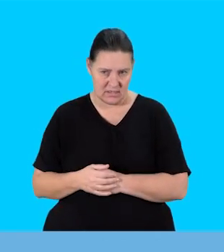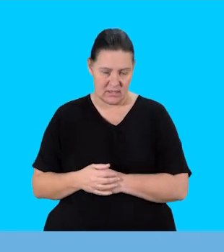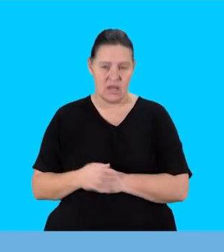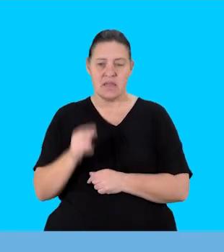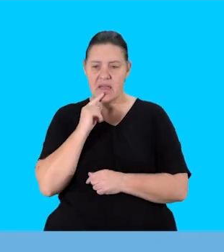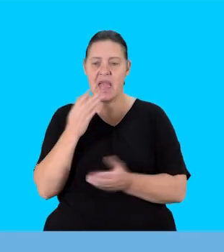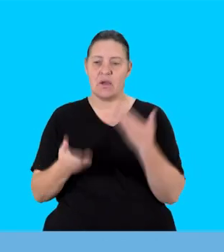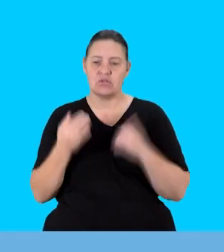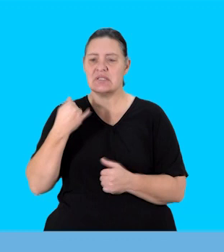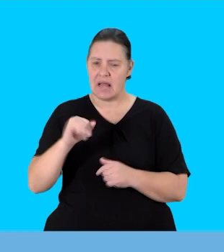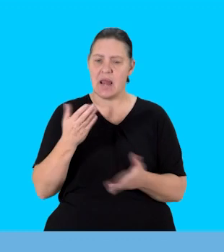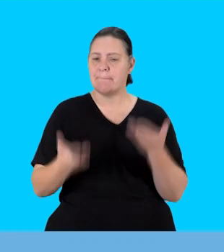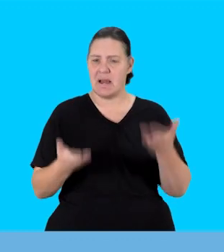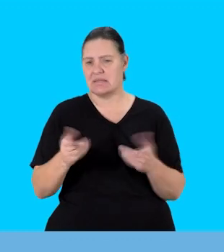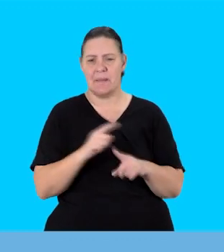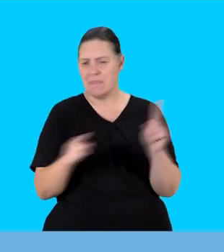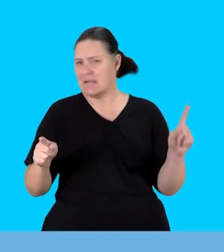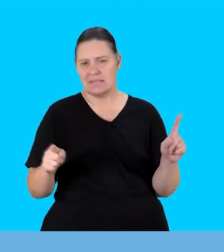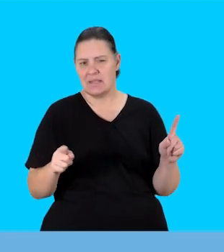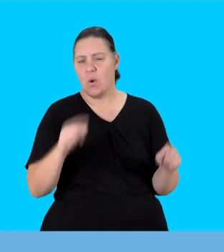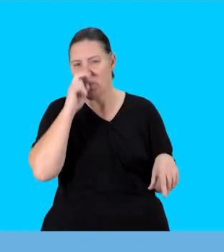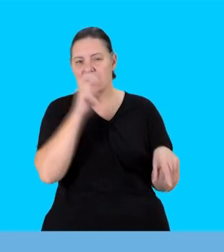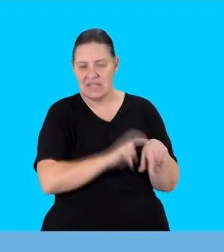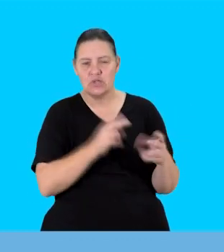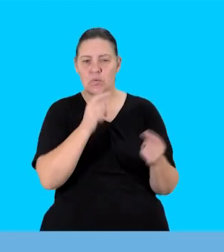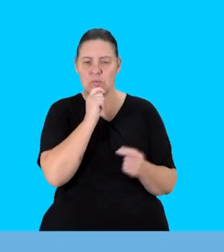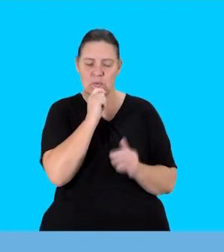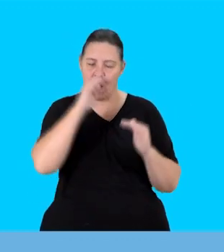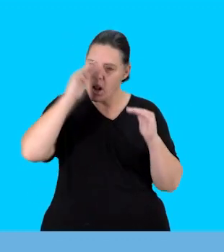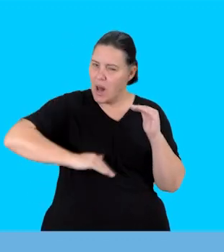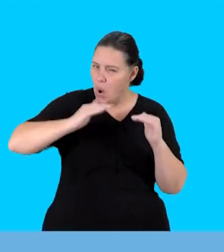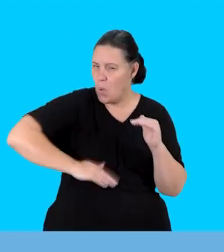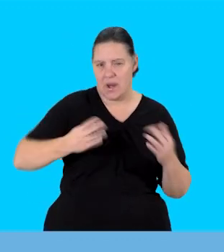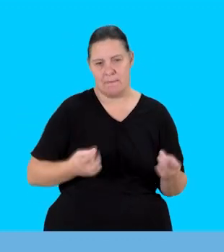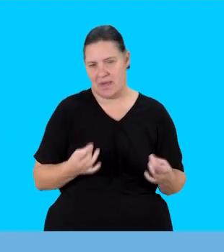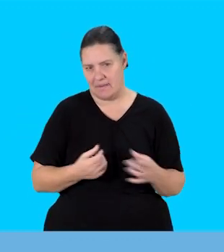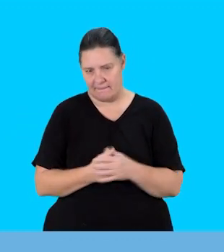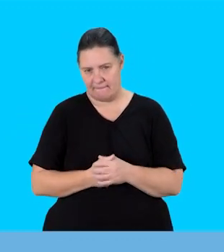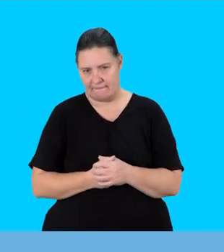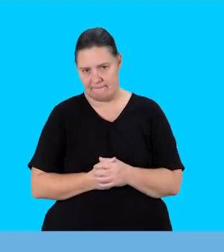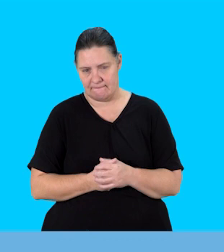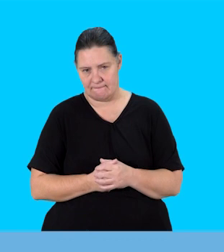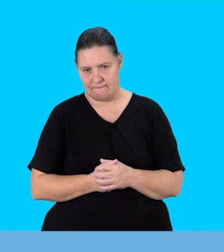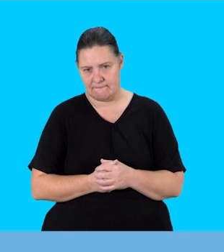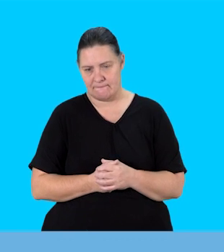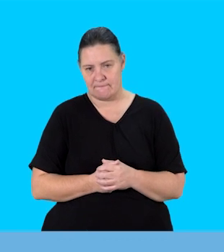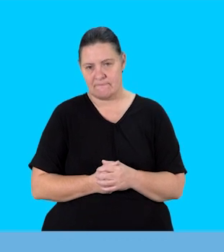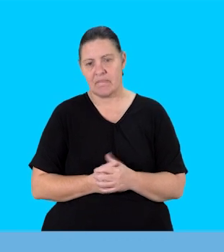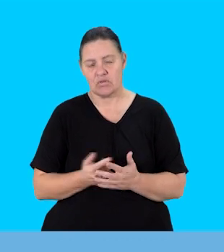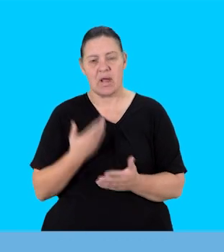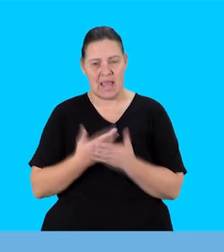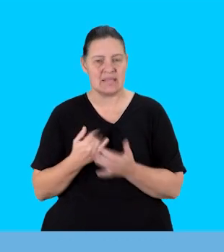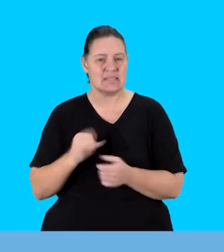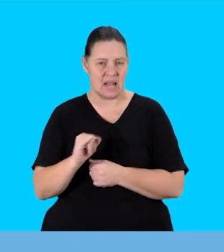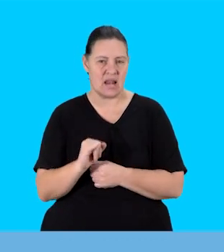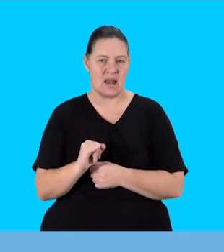oxygen. So the equation will still be balanced, but the numbers that we used to balance the equations were not the lowest one. So